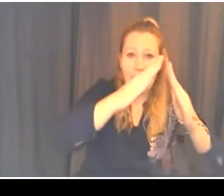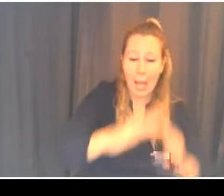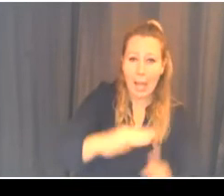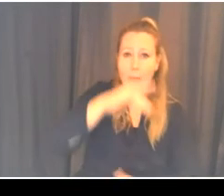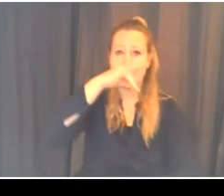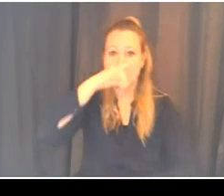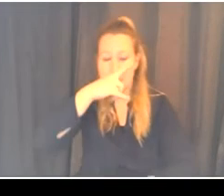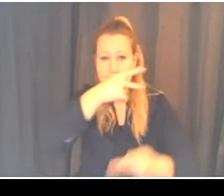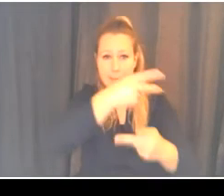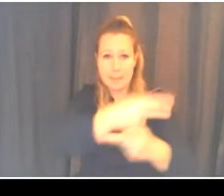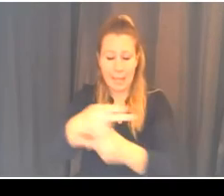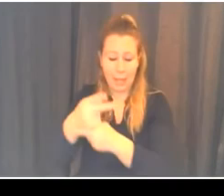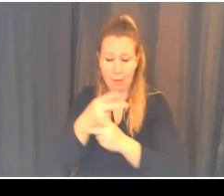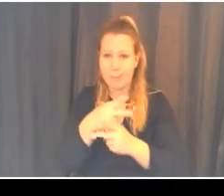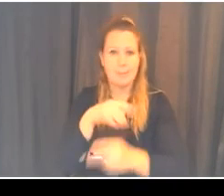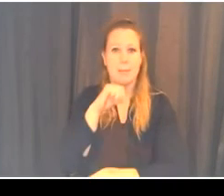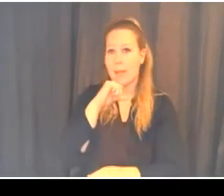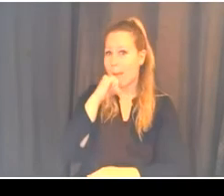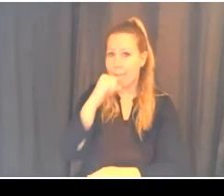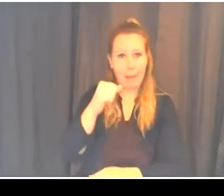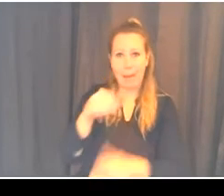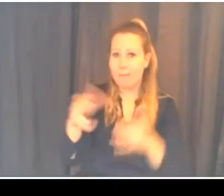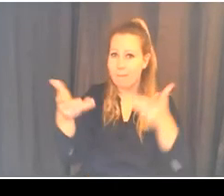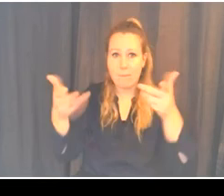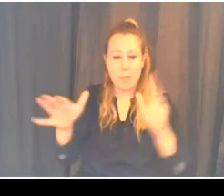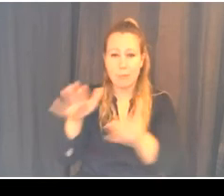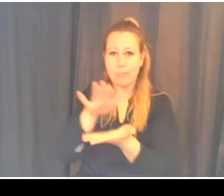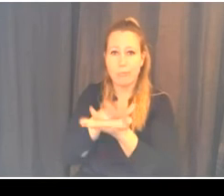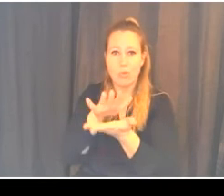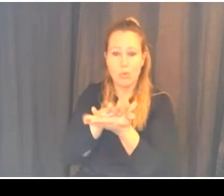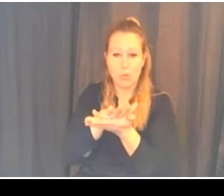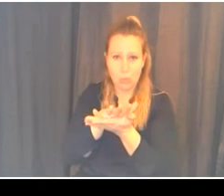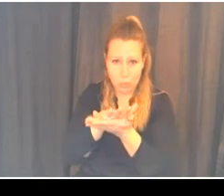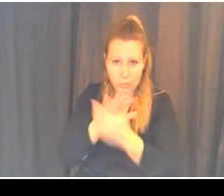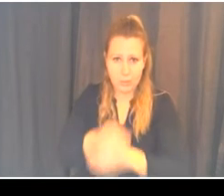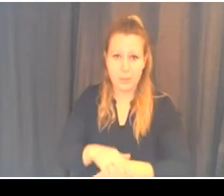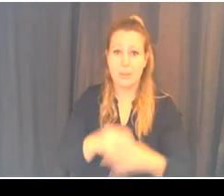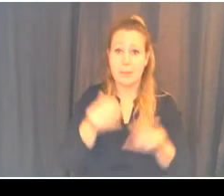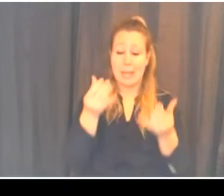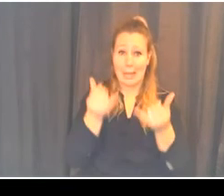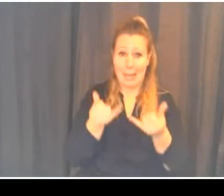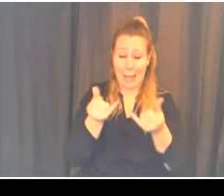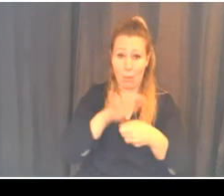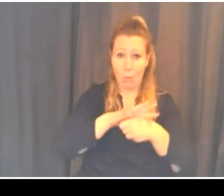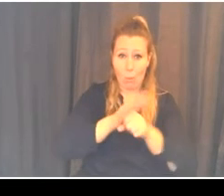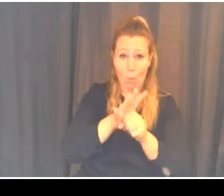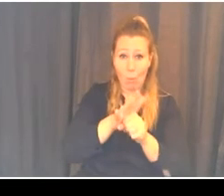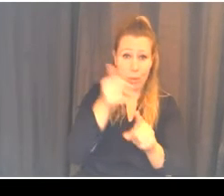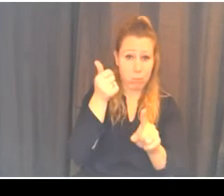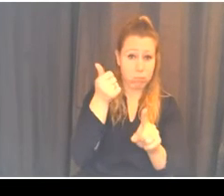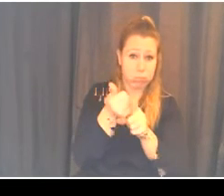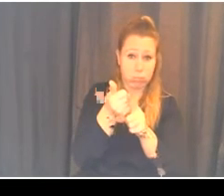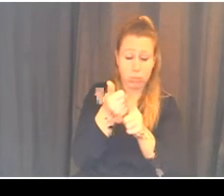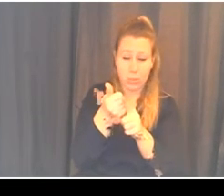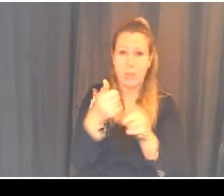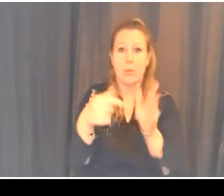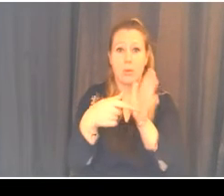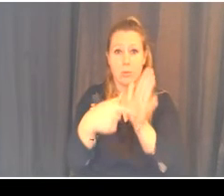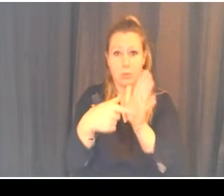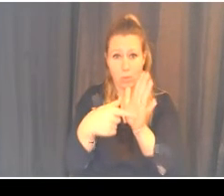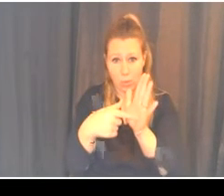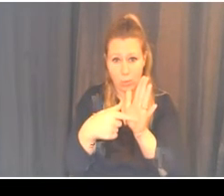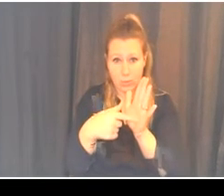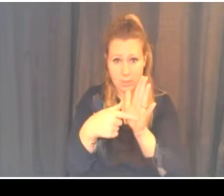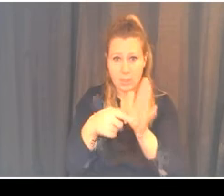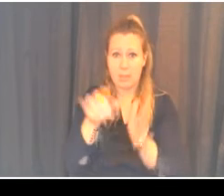service gaps that the most vulnerable youth experience due to systemic failure we must ensure that the young women's initiative